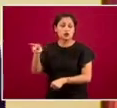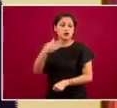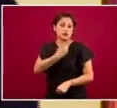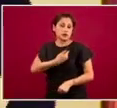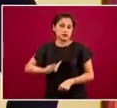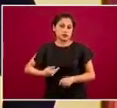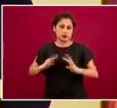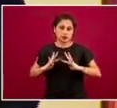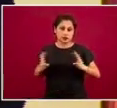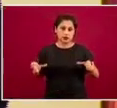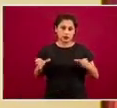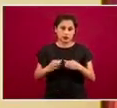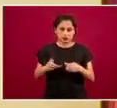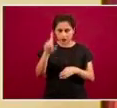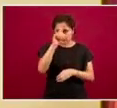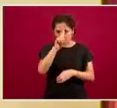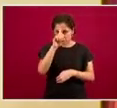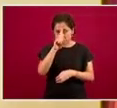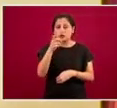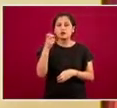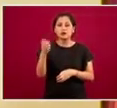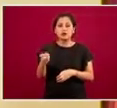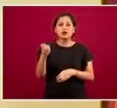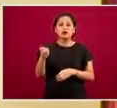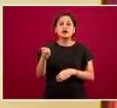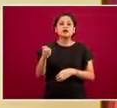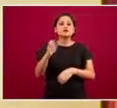Council of Private Hospitals.